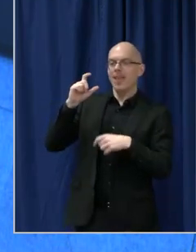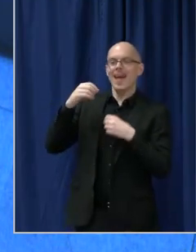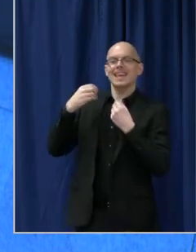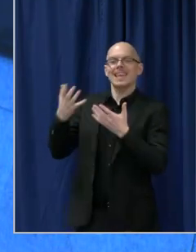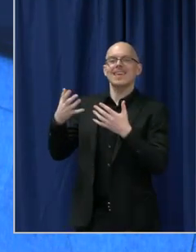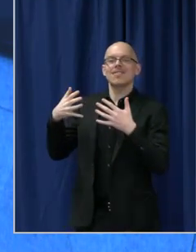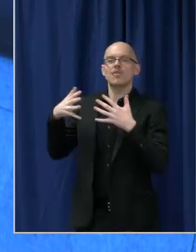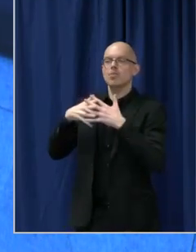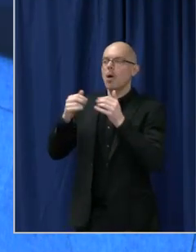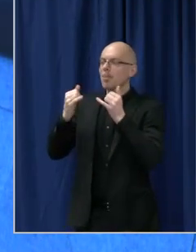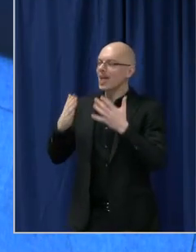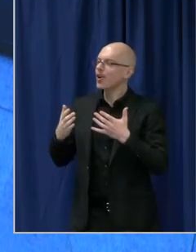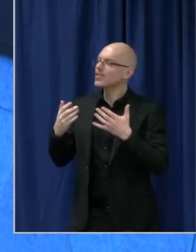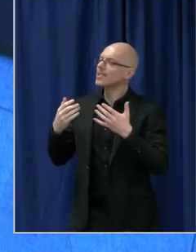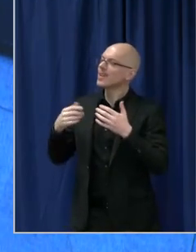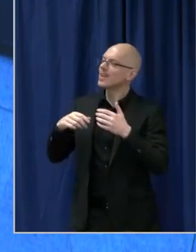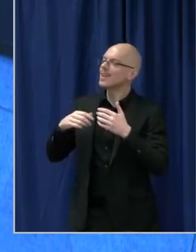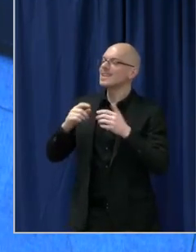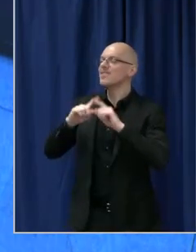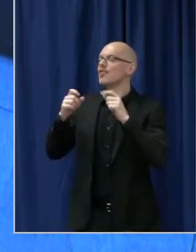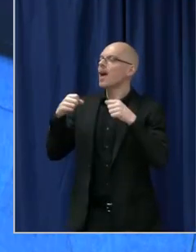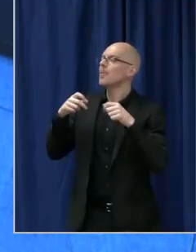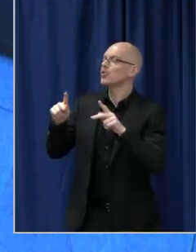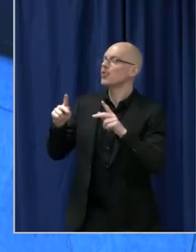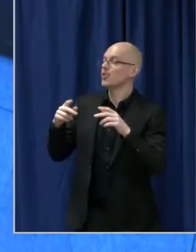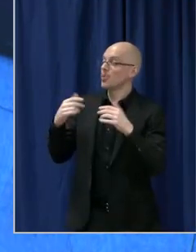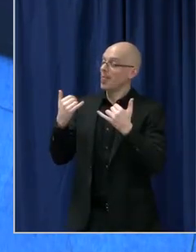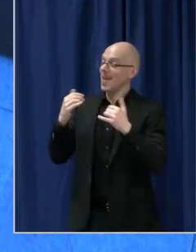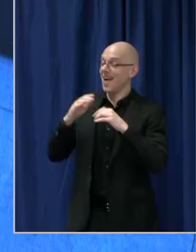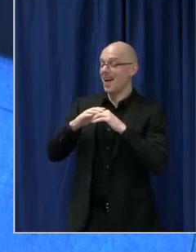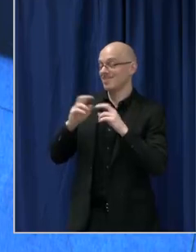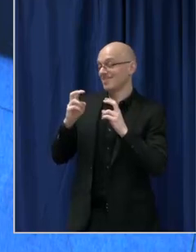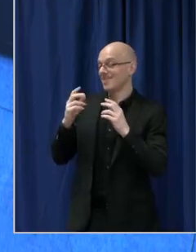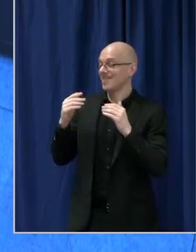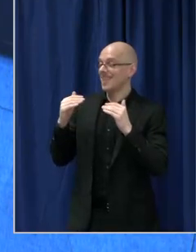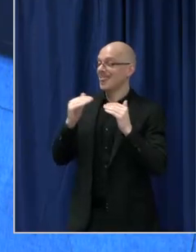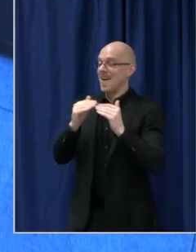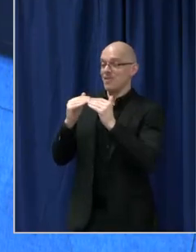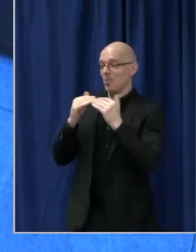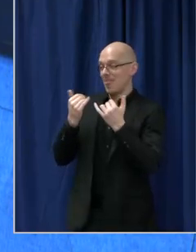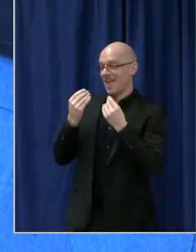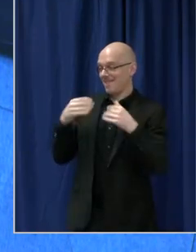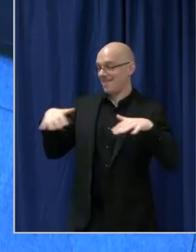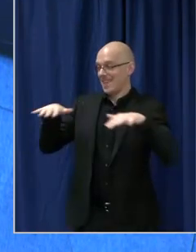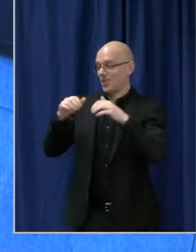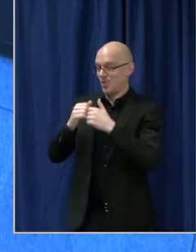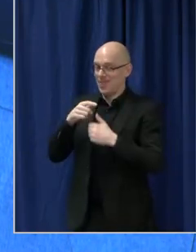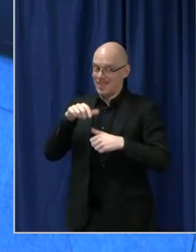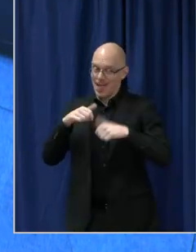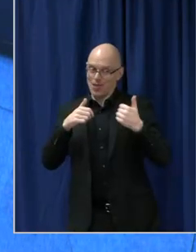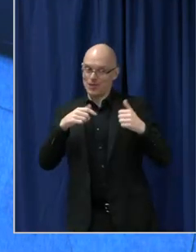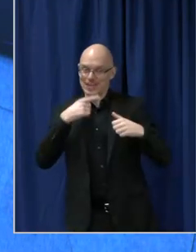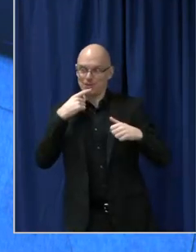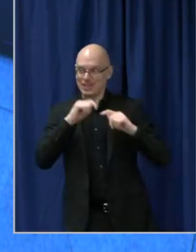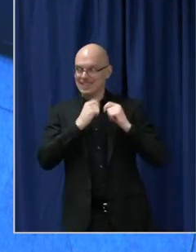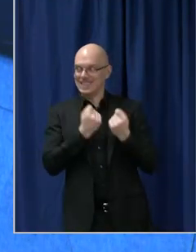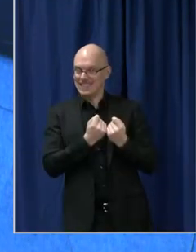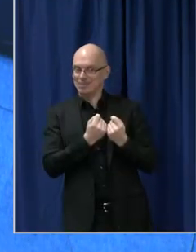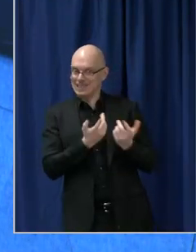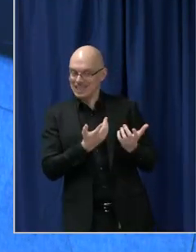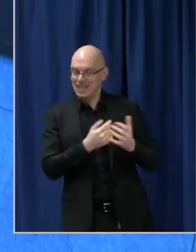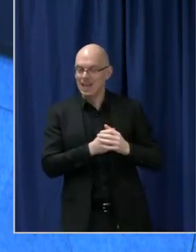participate and play on a level playing field with other teams. And I think as we're seeing the